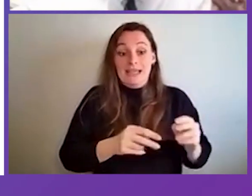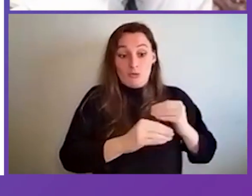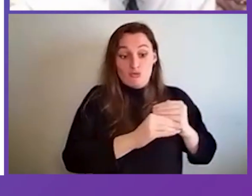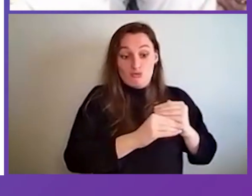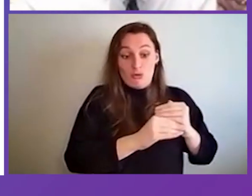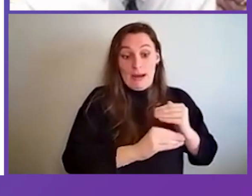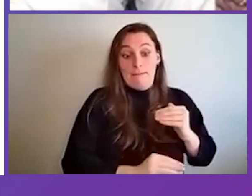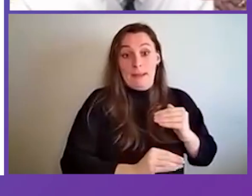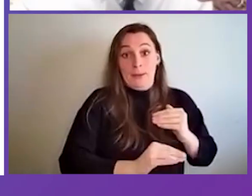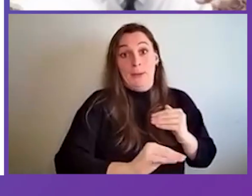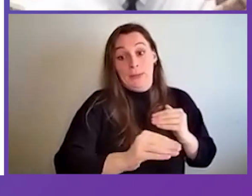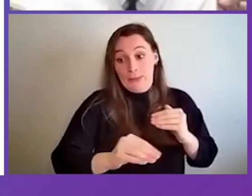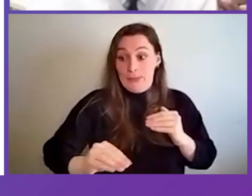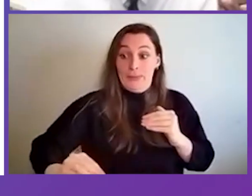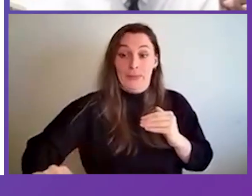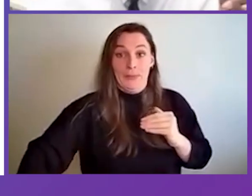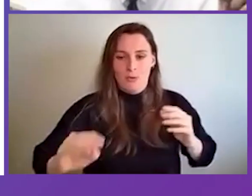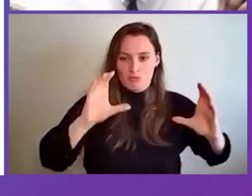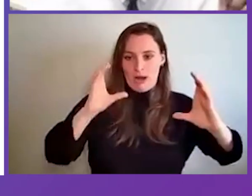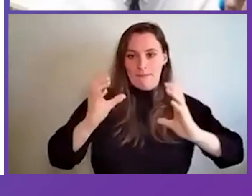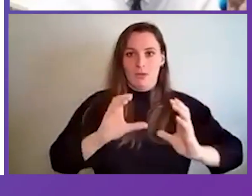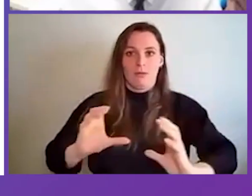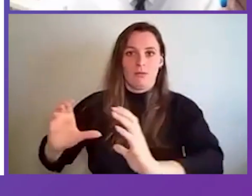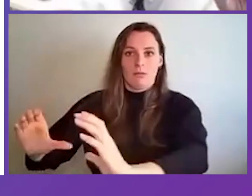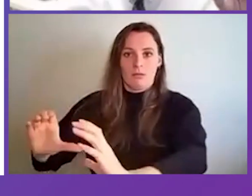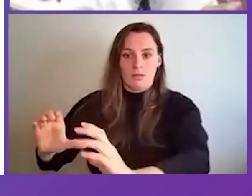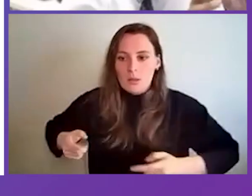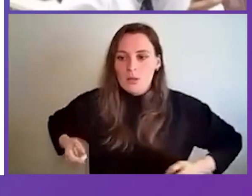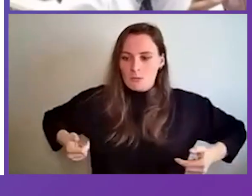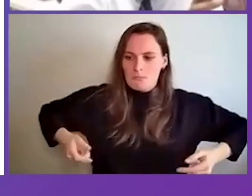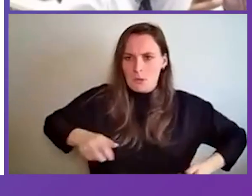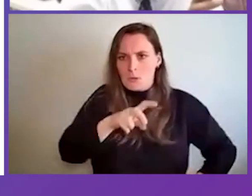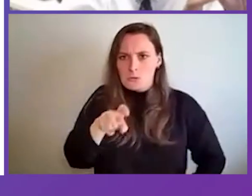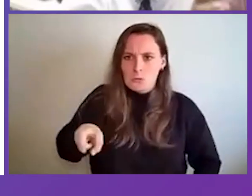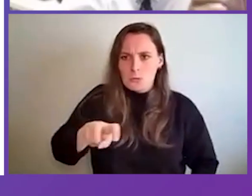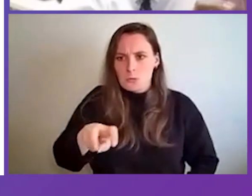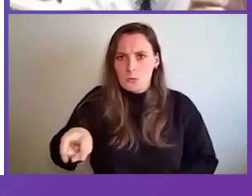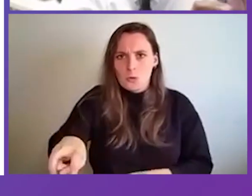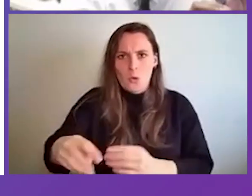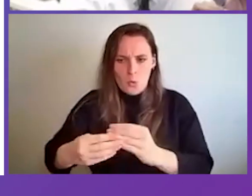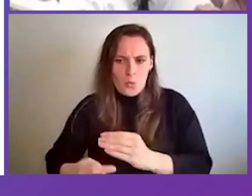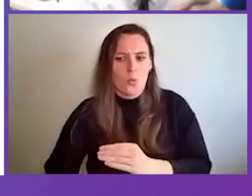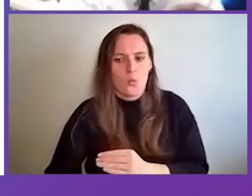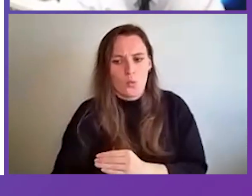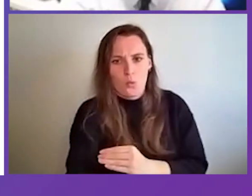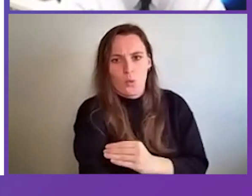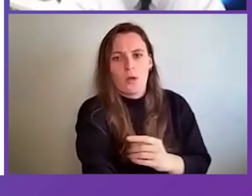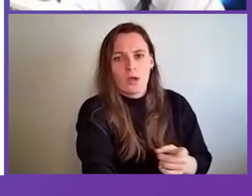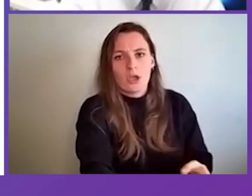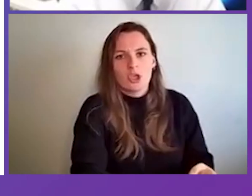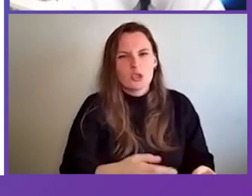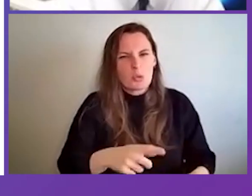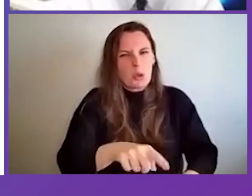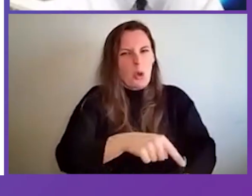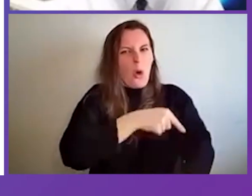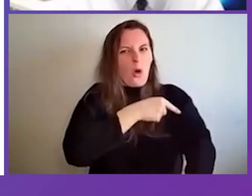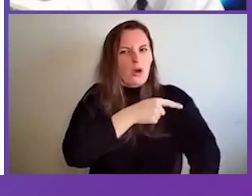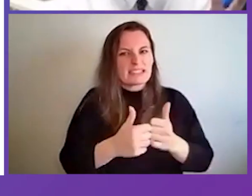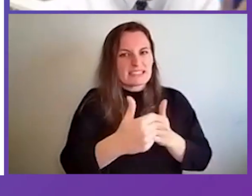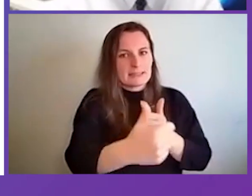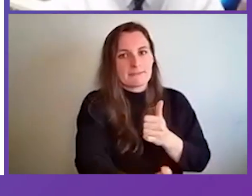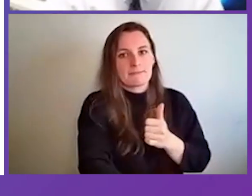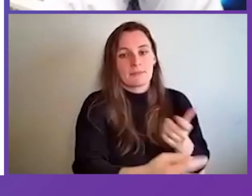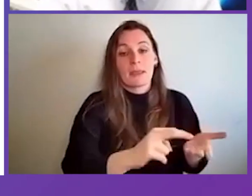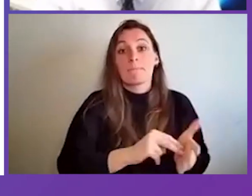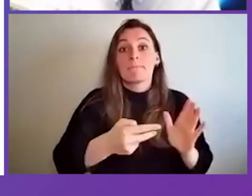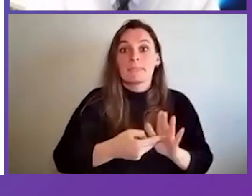an elevator to get down to ground level and back over to the aircraft. And that in itself